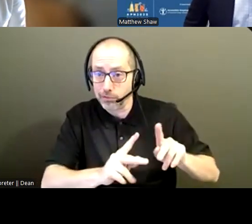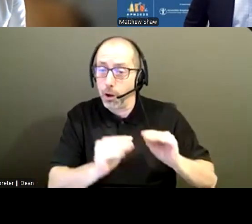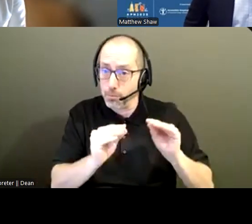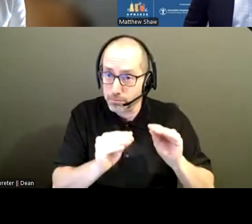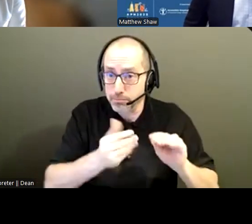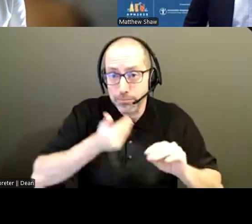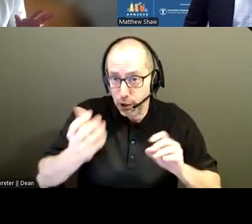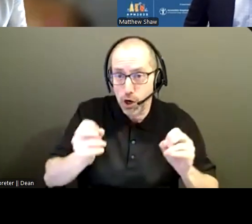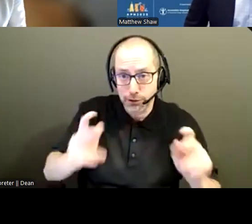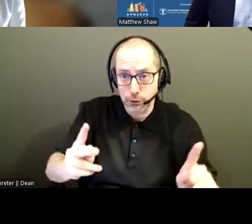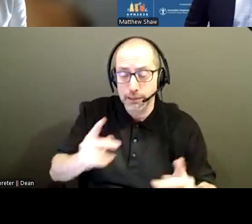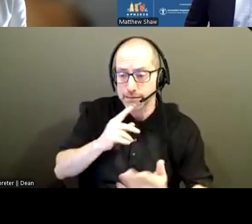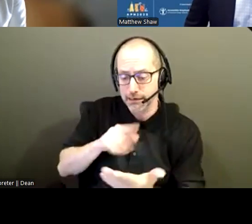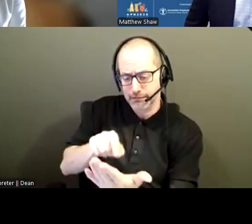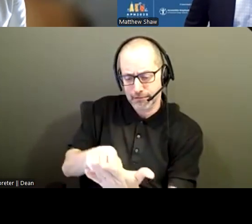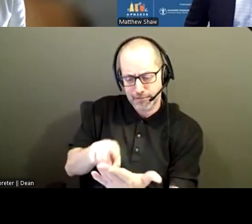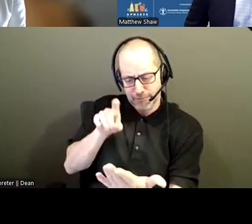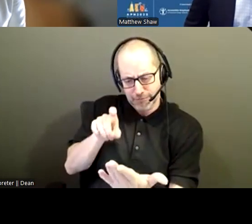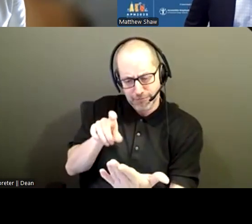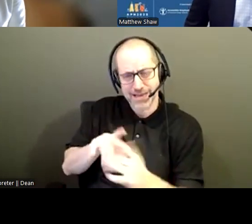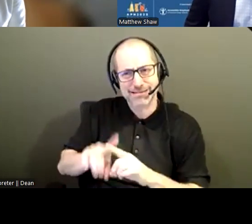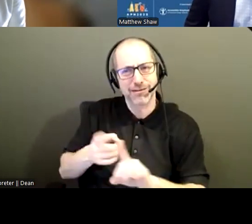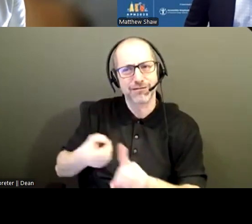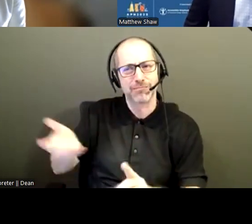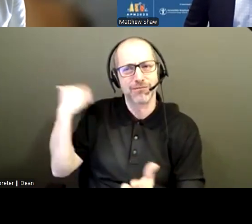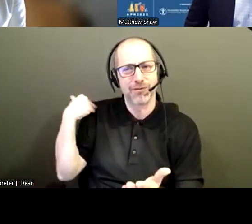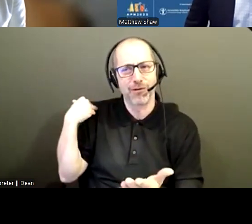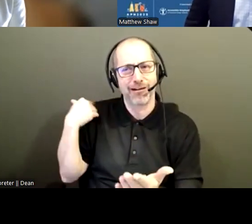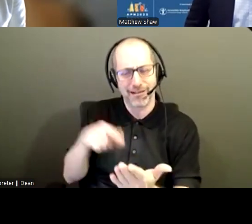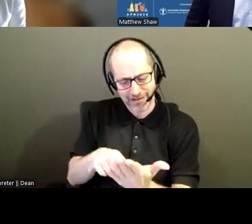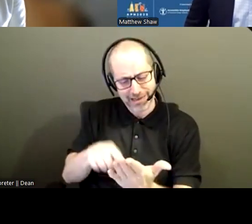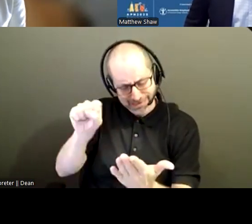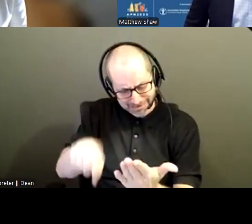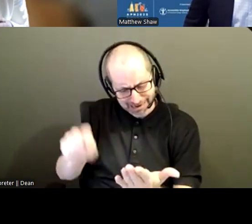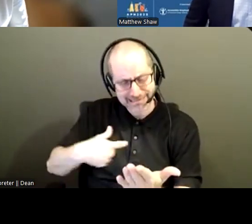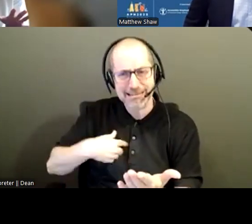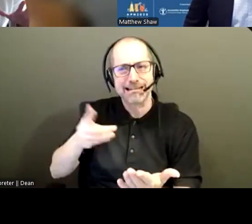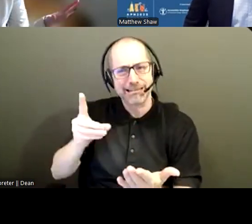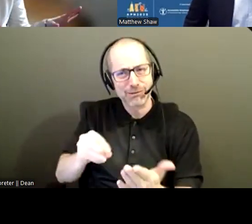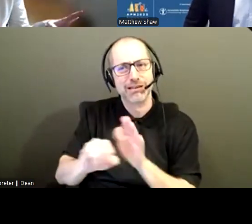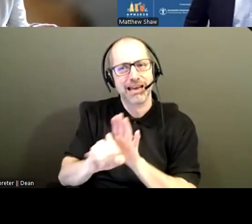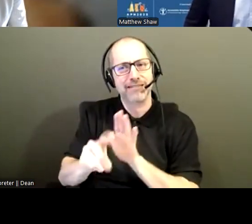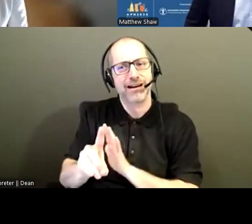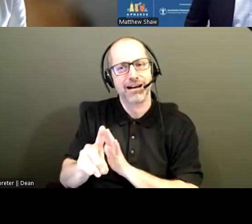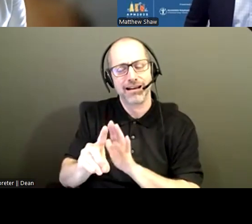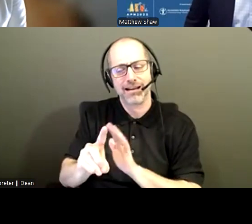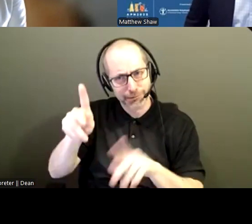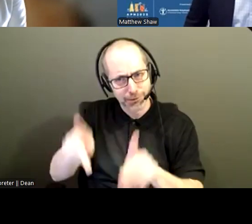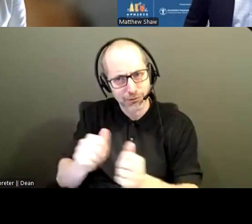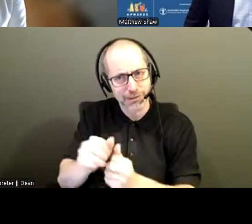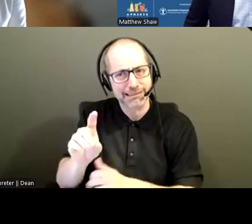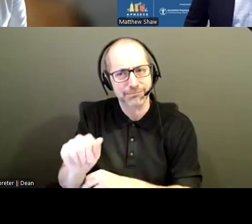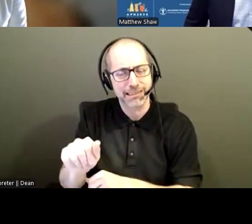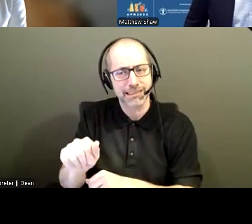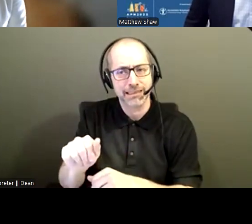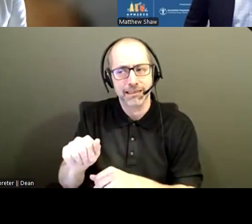is different than what we had in the past. Yes, I do identify as a person with a disability, where based on that old medical